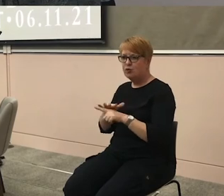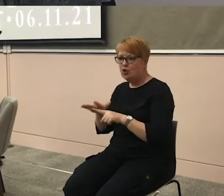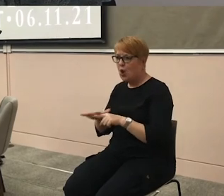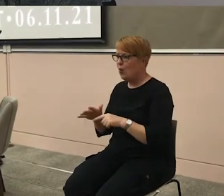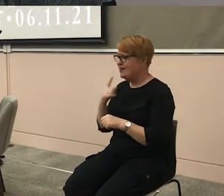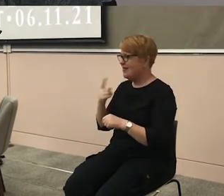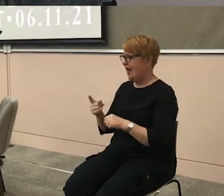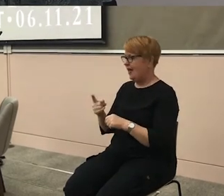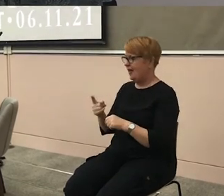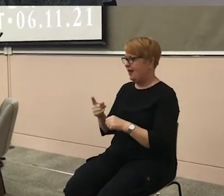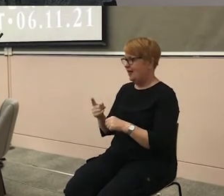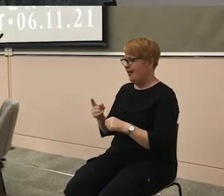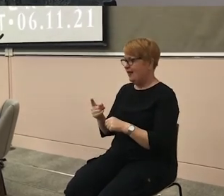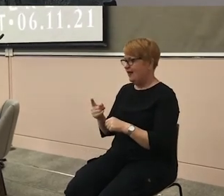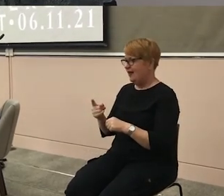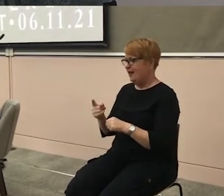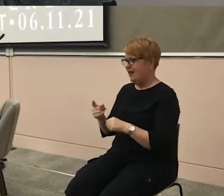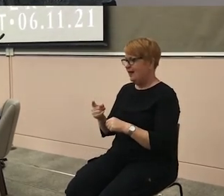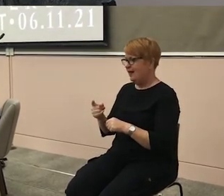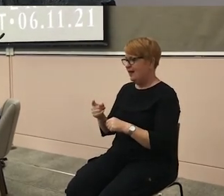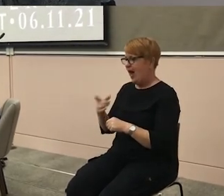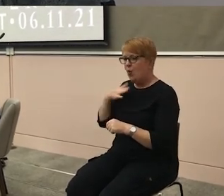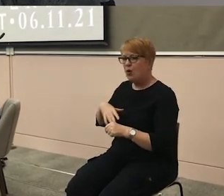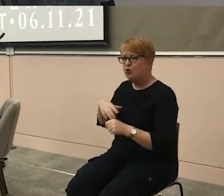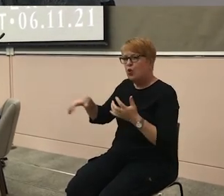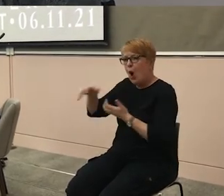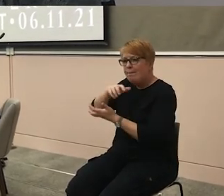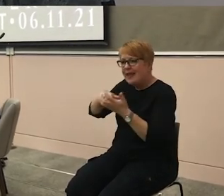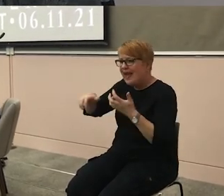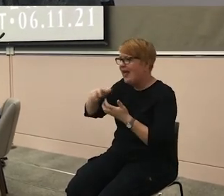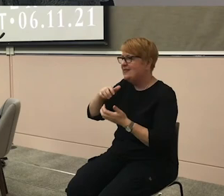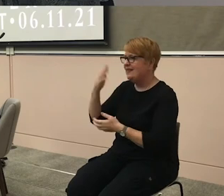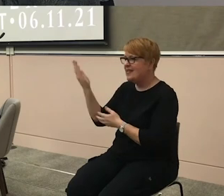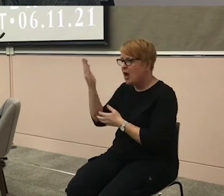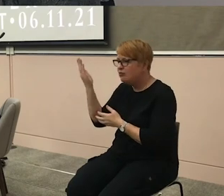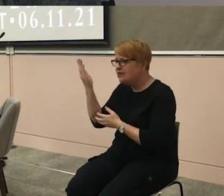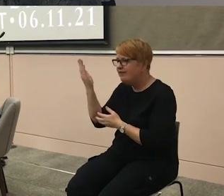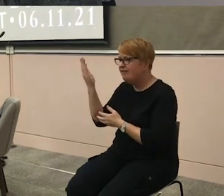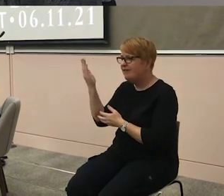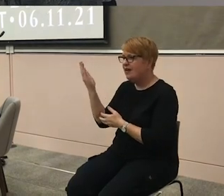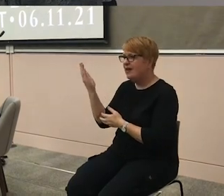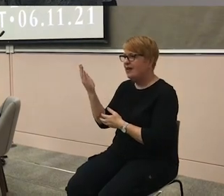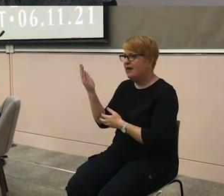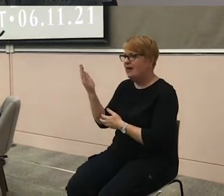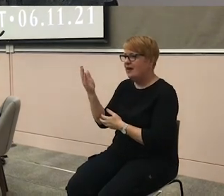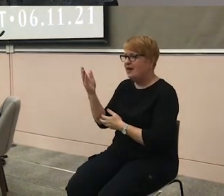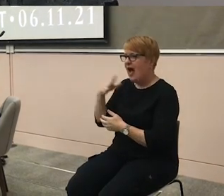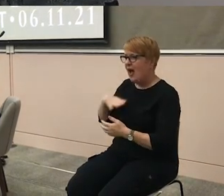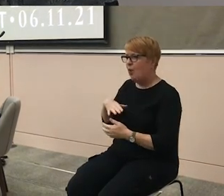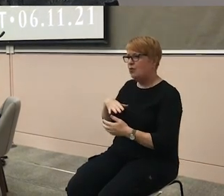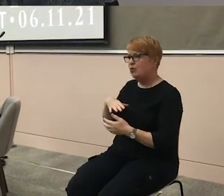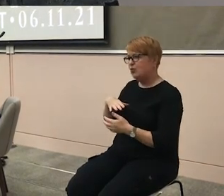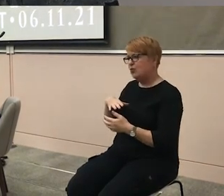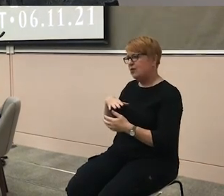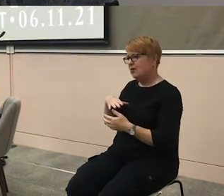my cumbersome lines, I really want to complicate the narrative. I really want to, like, make that eating of the archive scene over an hour long.